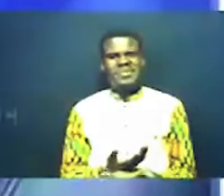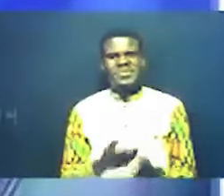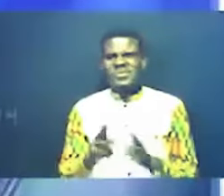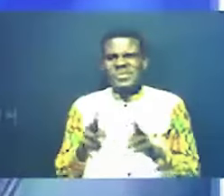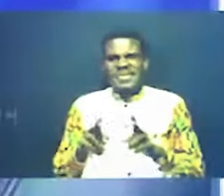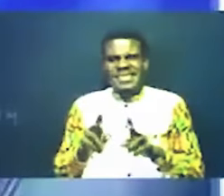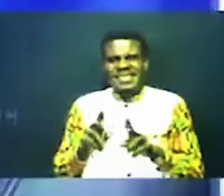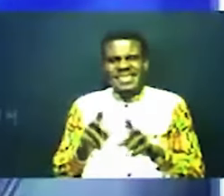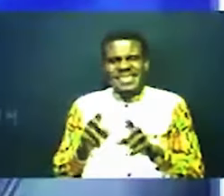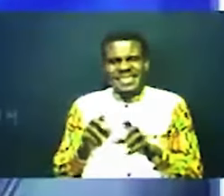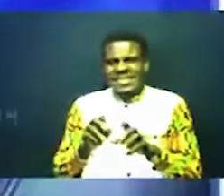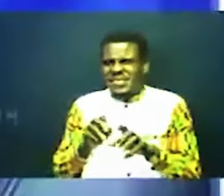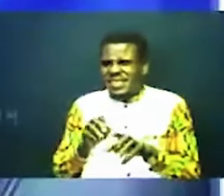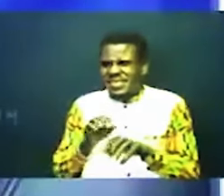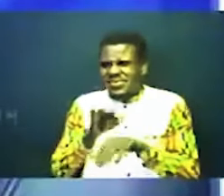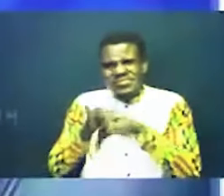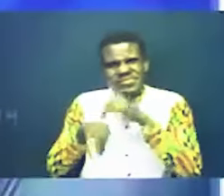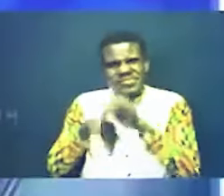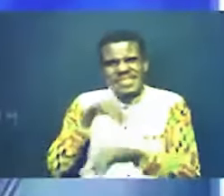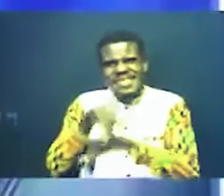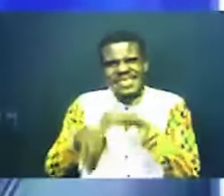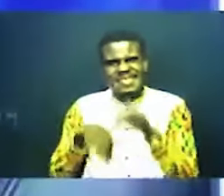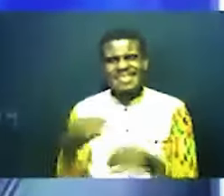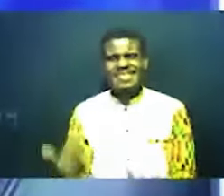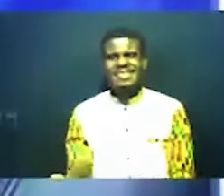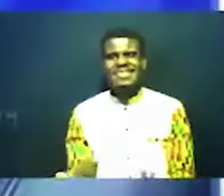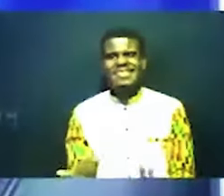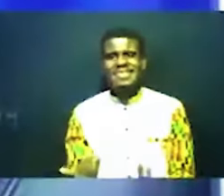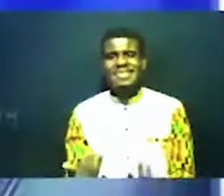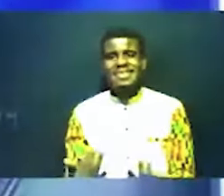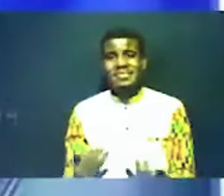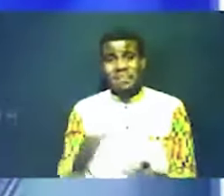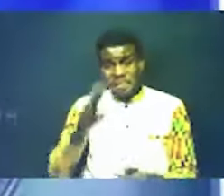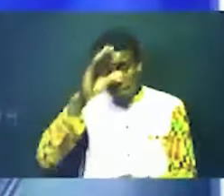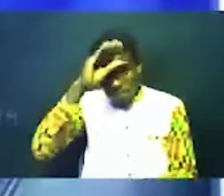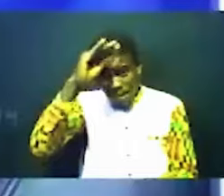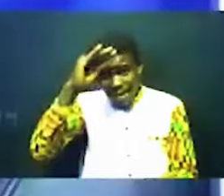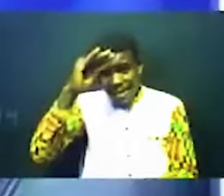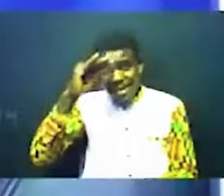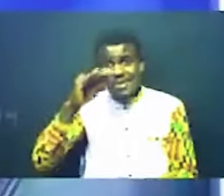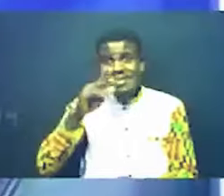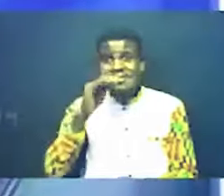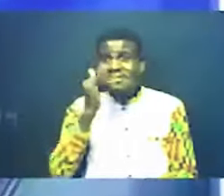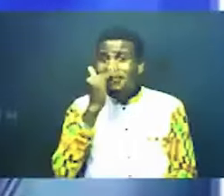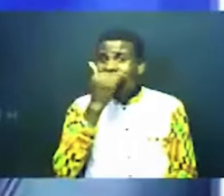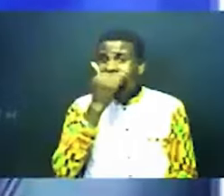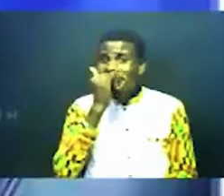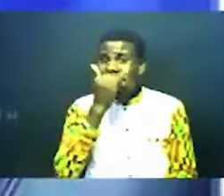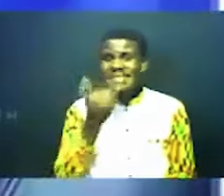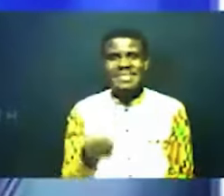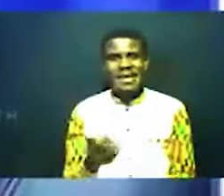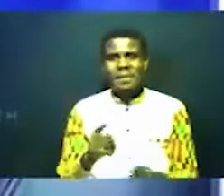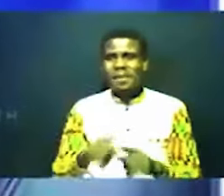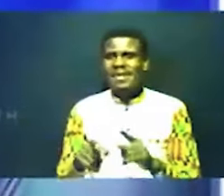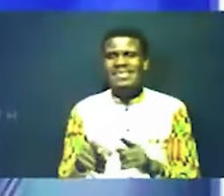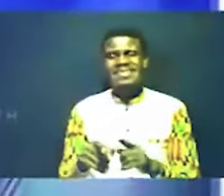complex. Very deceiving. The man is kissing. But he